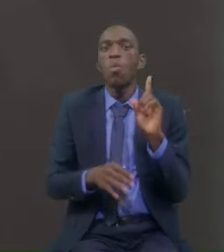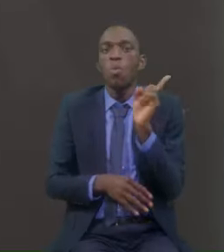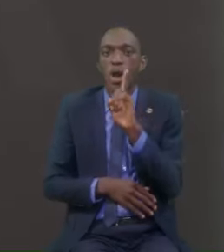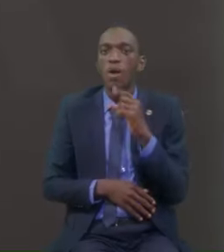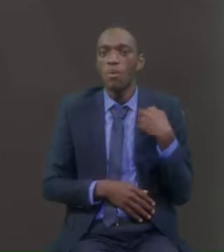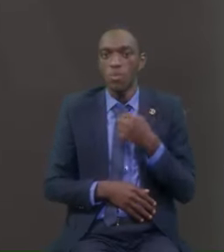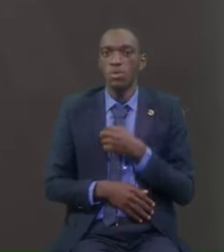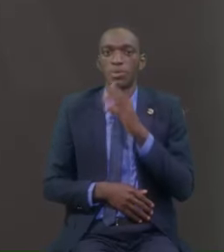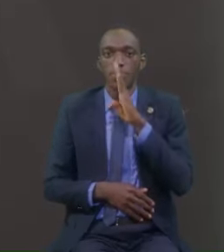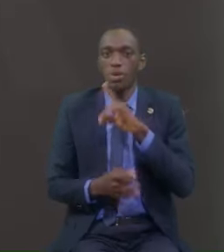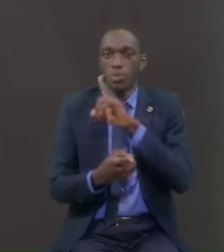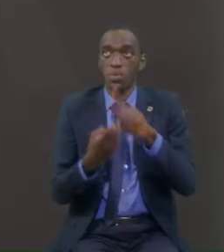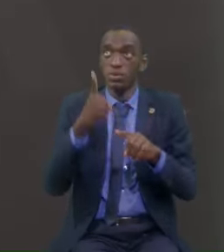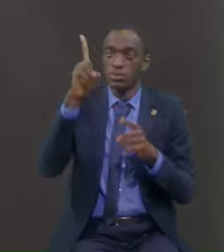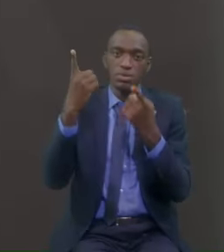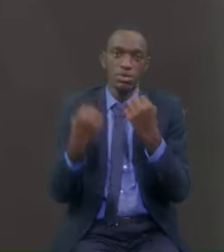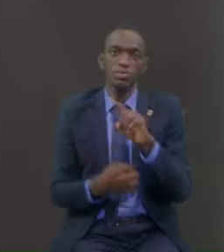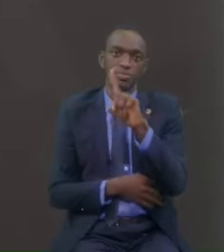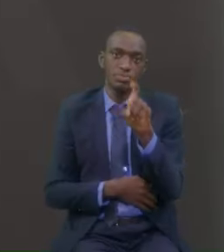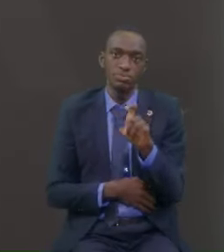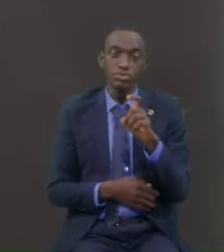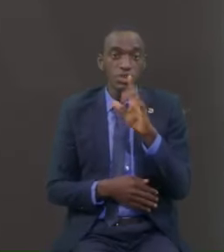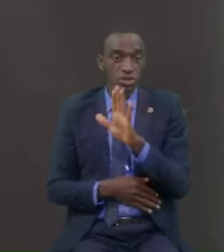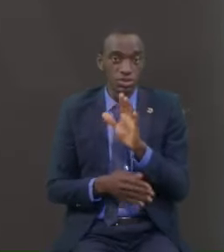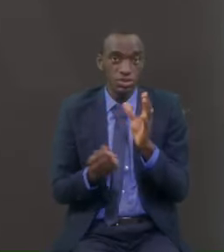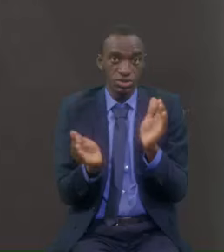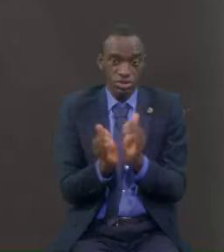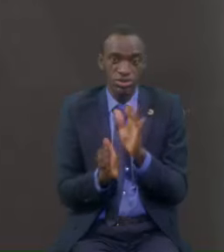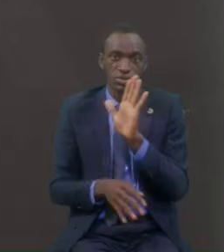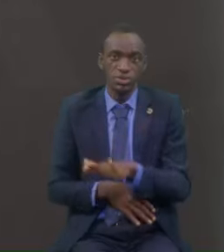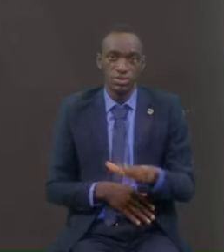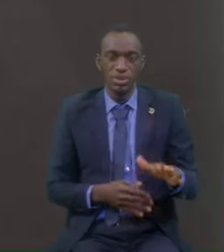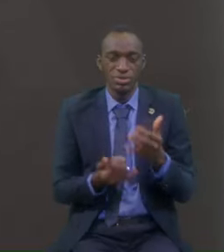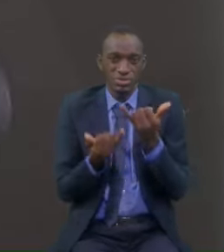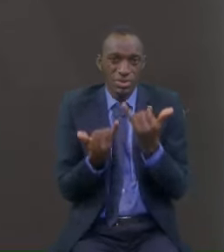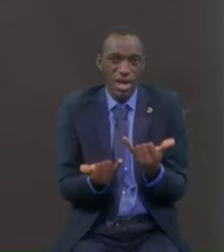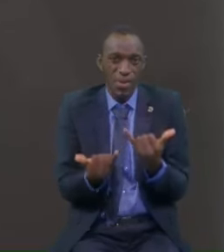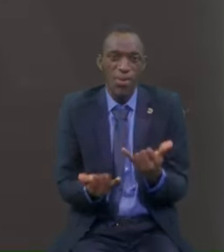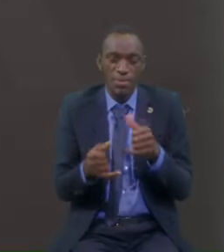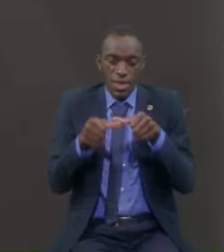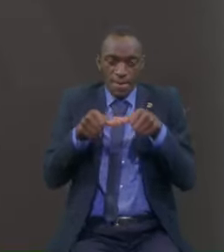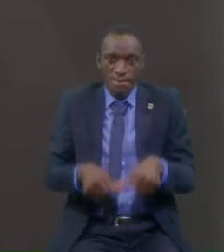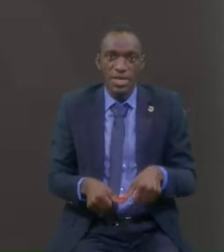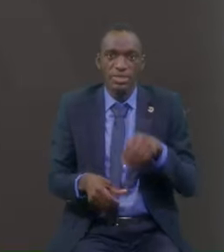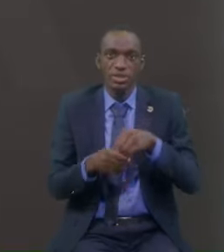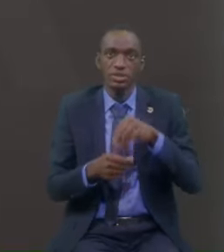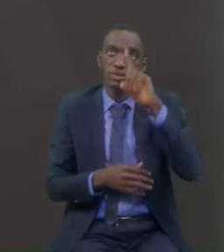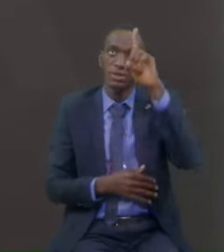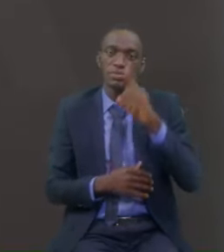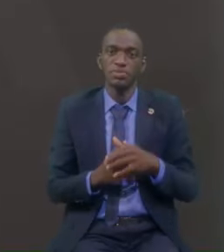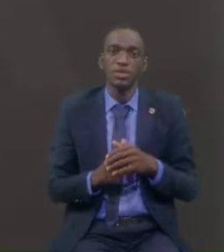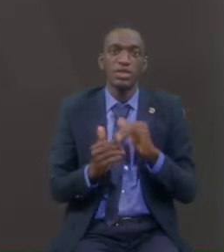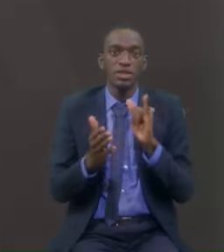Little children, now abide in him, that when